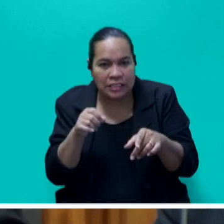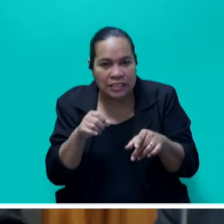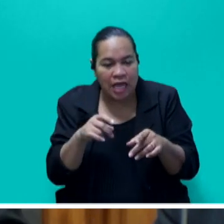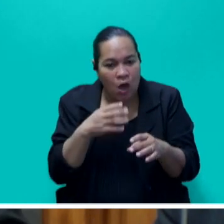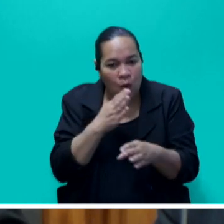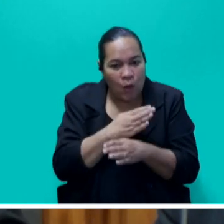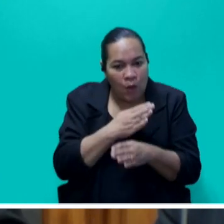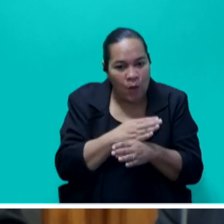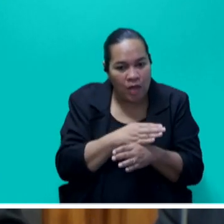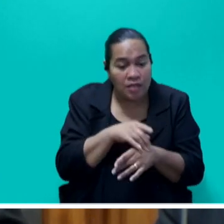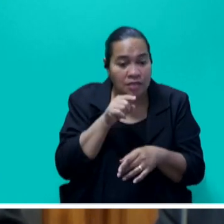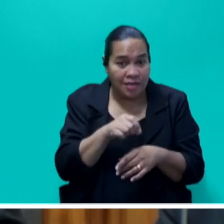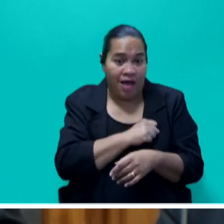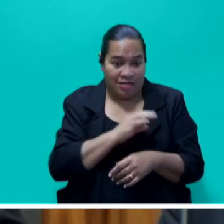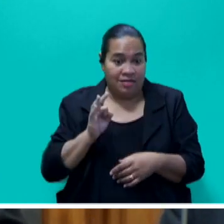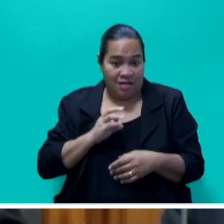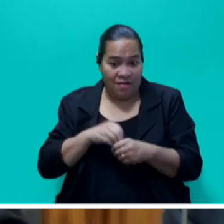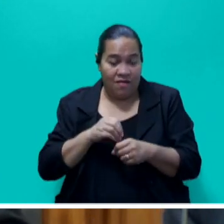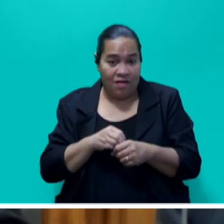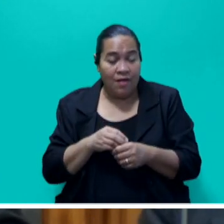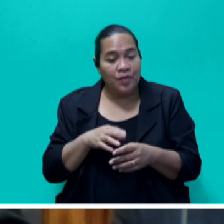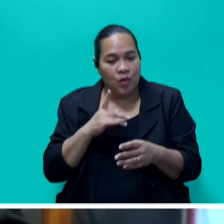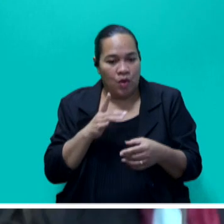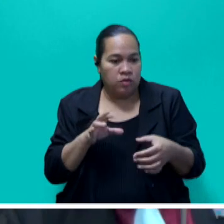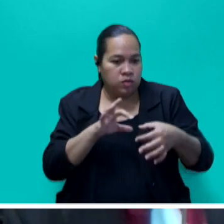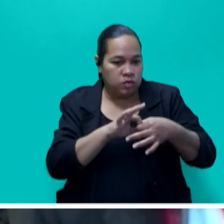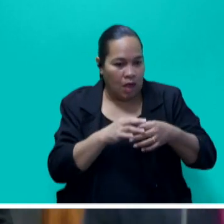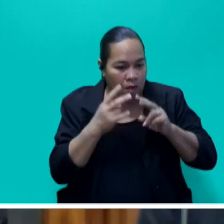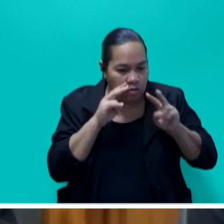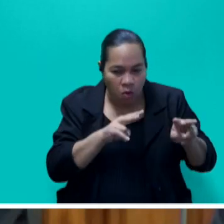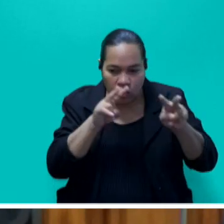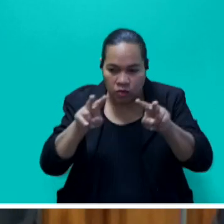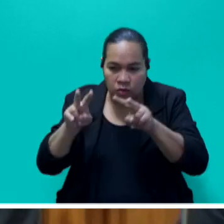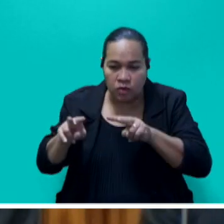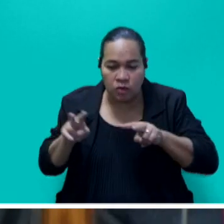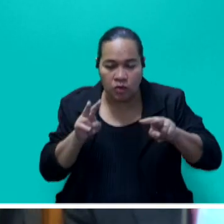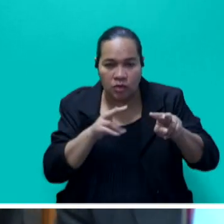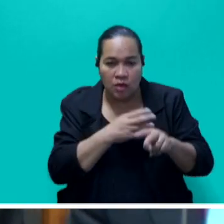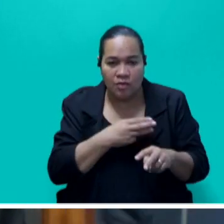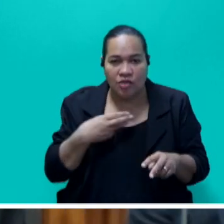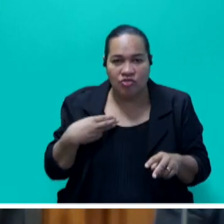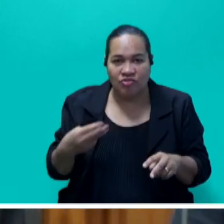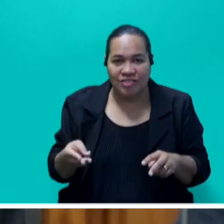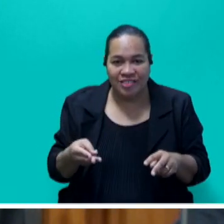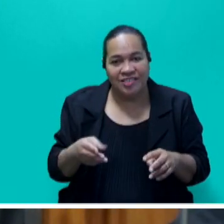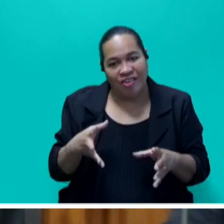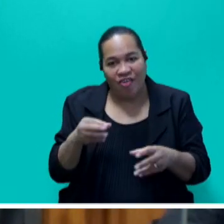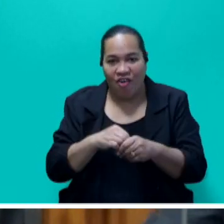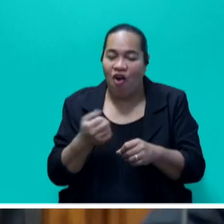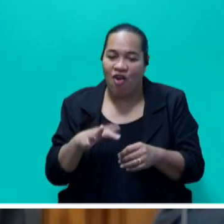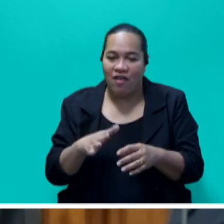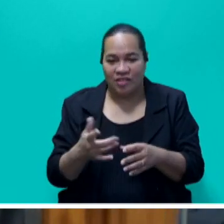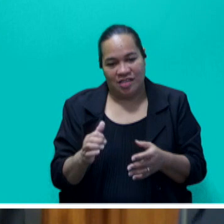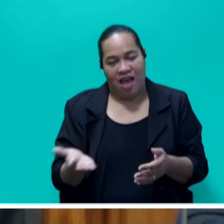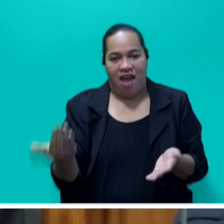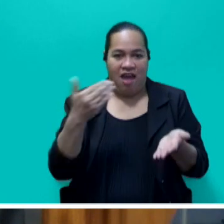saw our officers conduct joint patrol in our waters on one of the ministry's operatives, just returning to shore